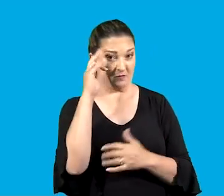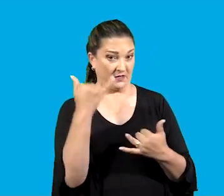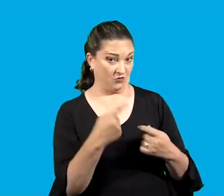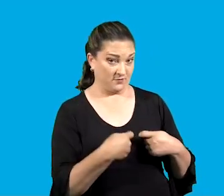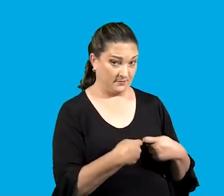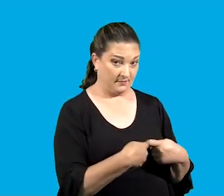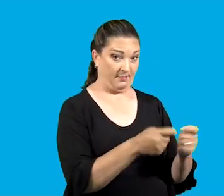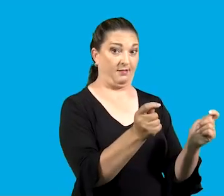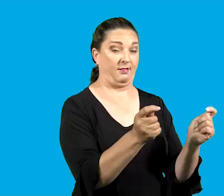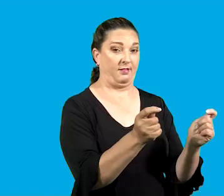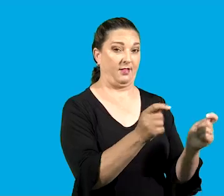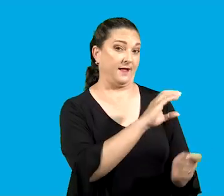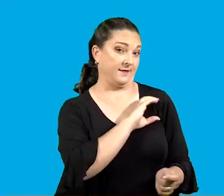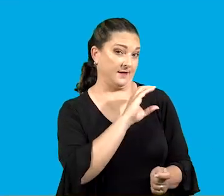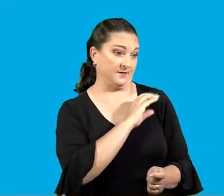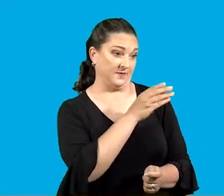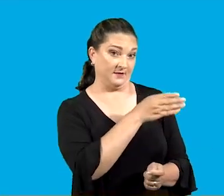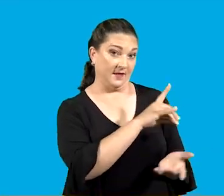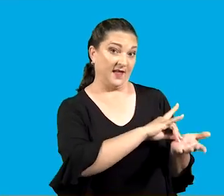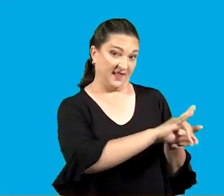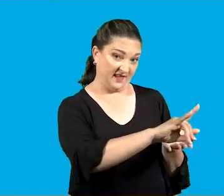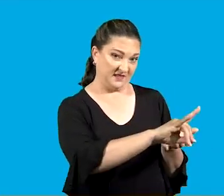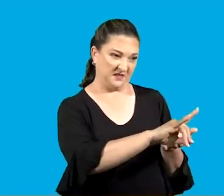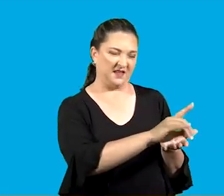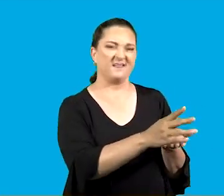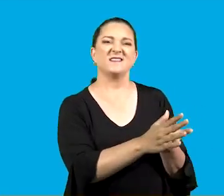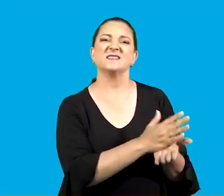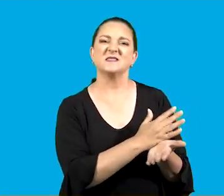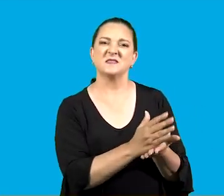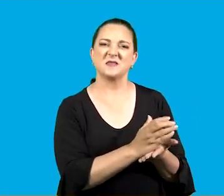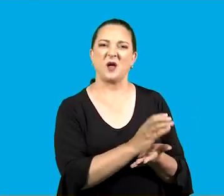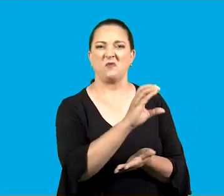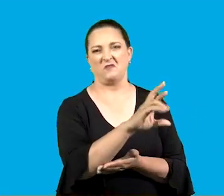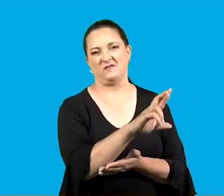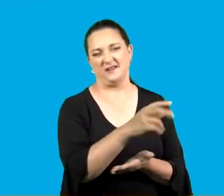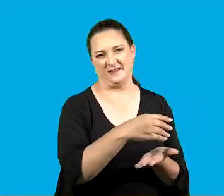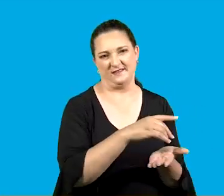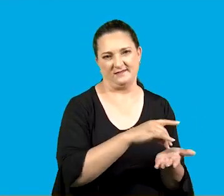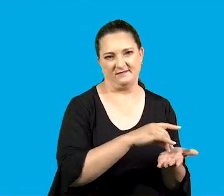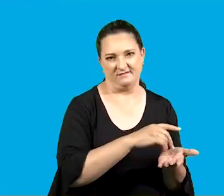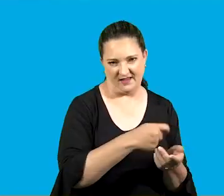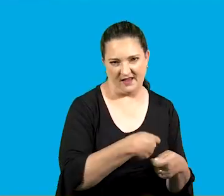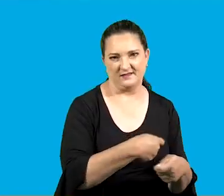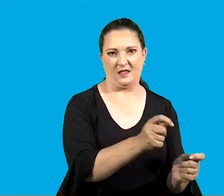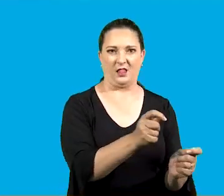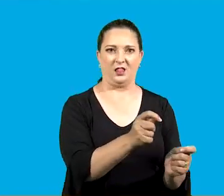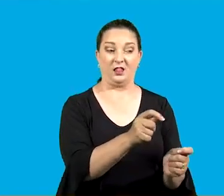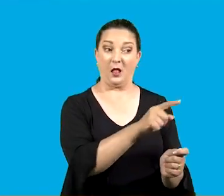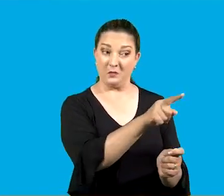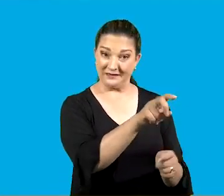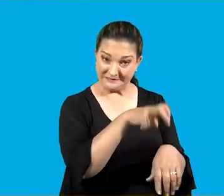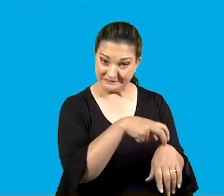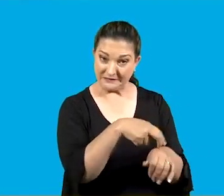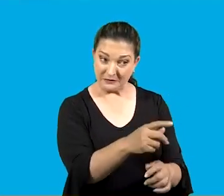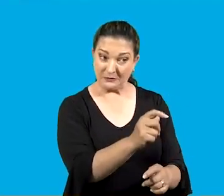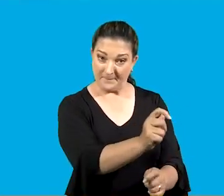sell to our customers, we sell on cash, but we also sell on credit. When we sell on credit, we expect those debtors to